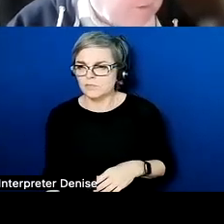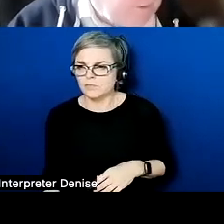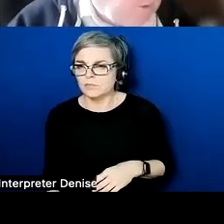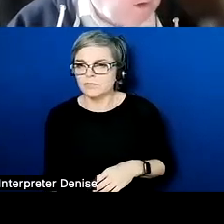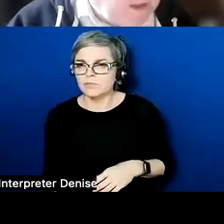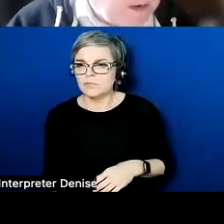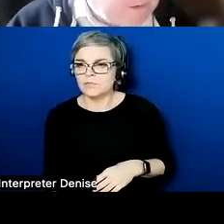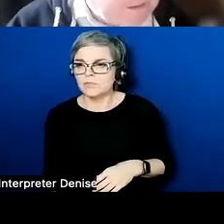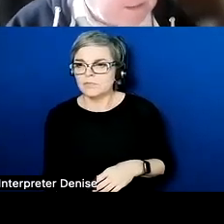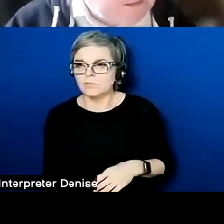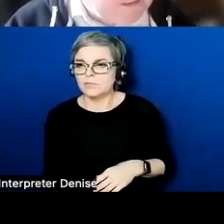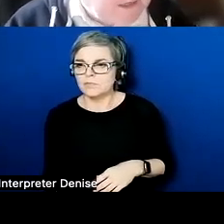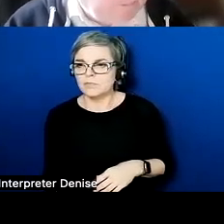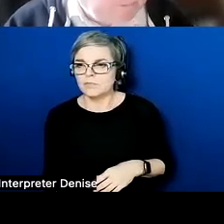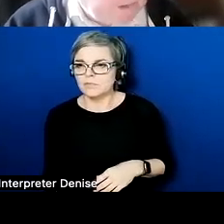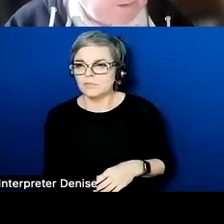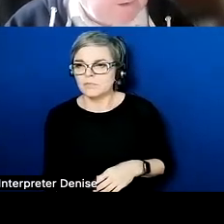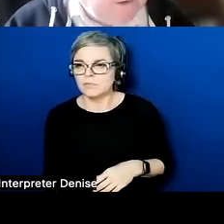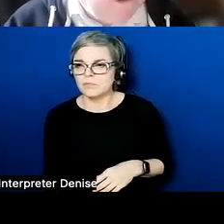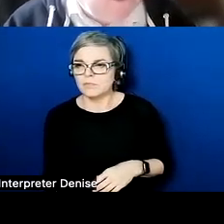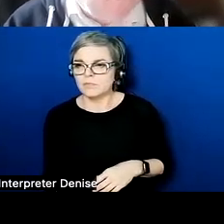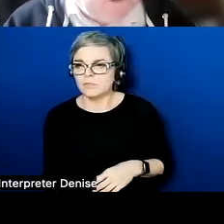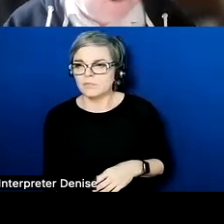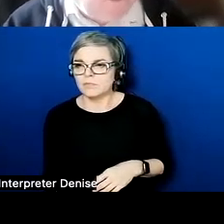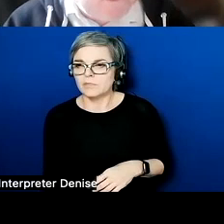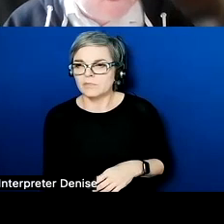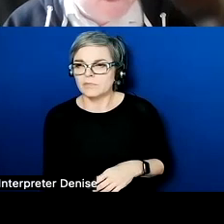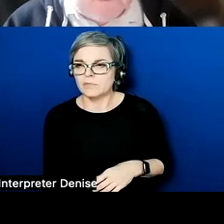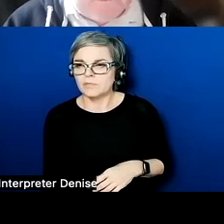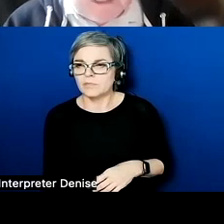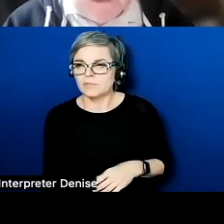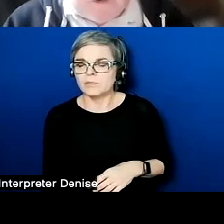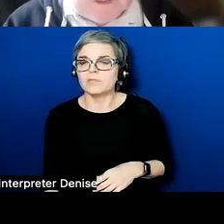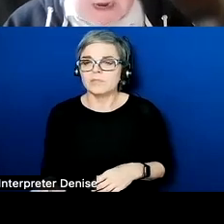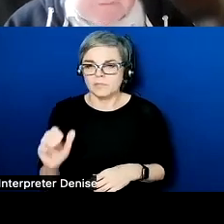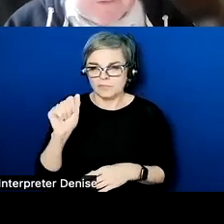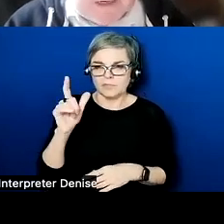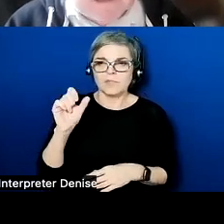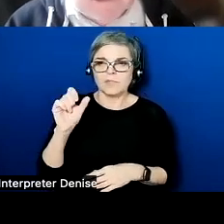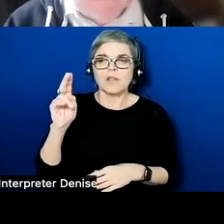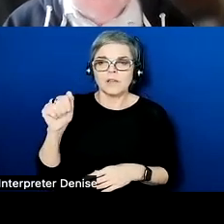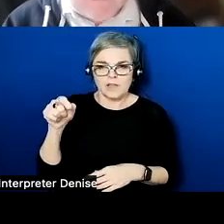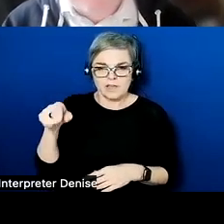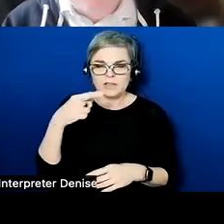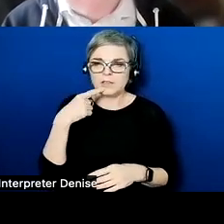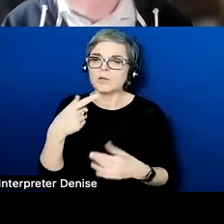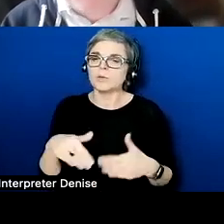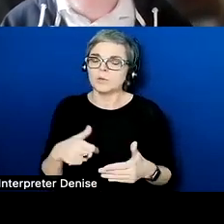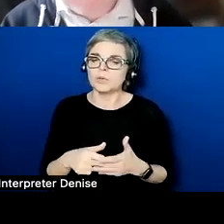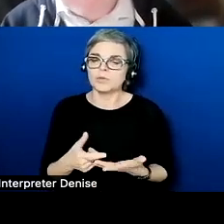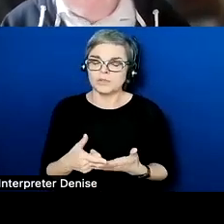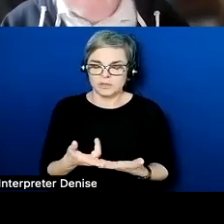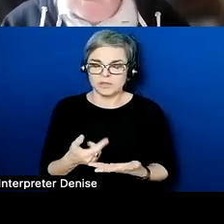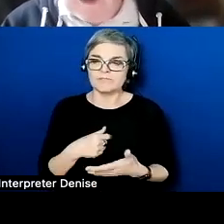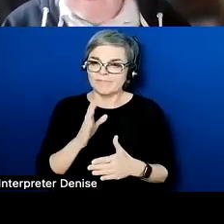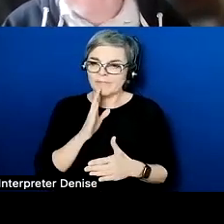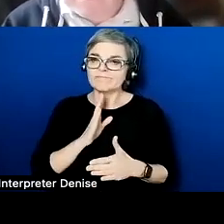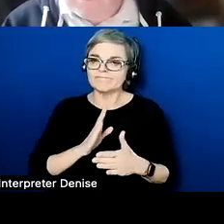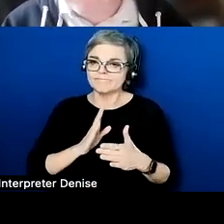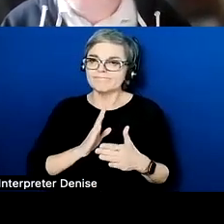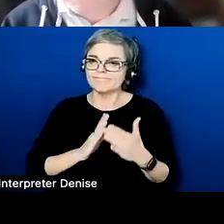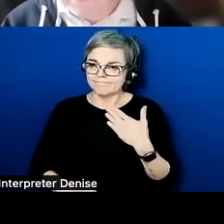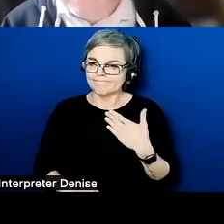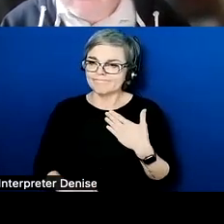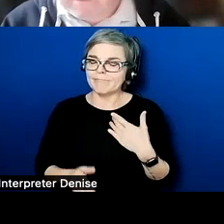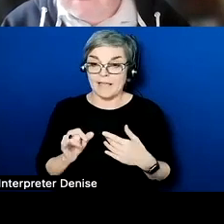yeah, so Alana says it's humbling. You have to acknowledge that you may not have the answers and have to learn to communicate in a way that's